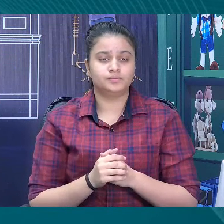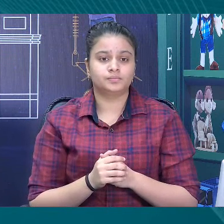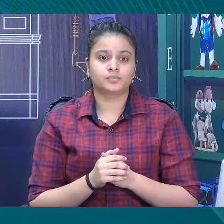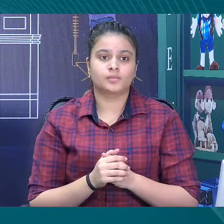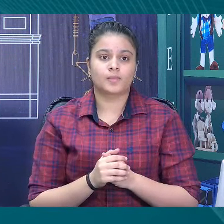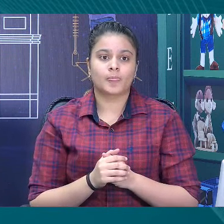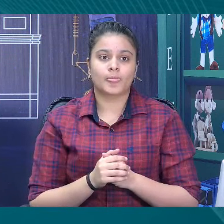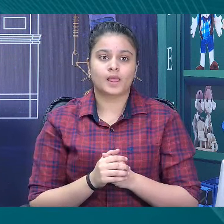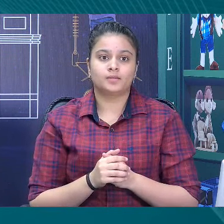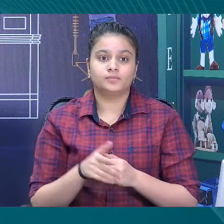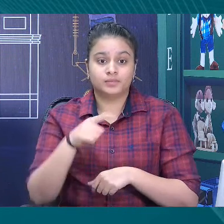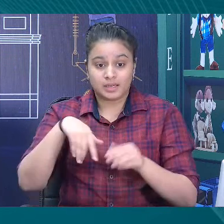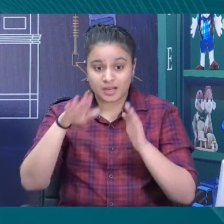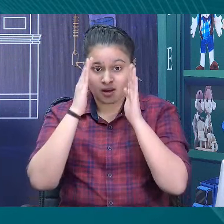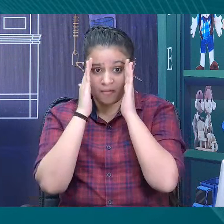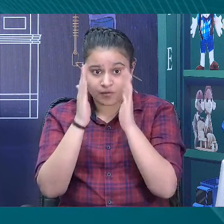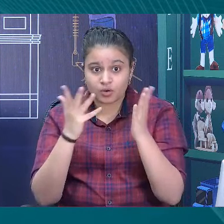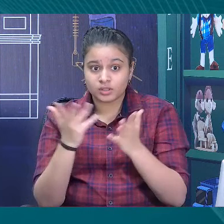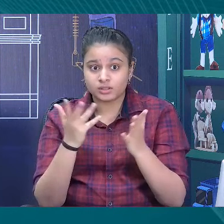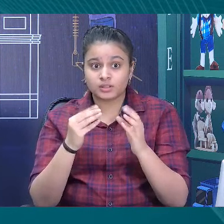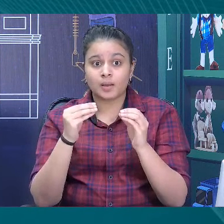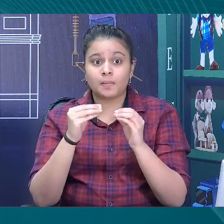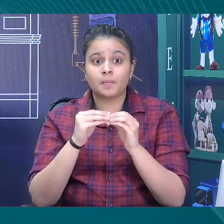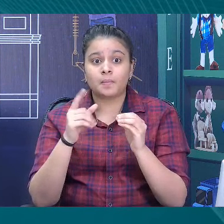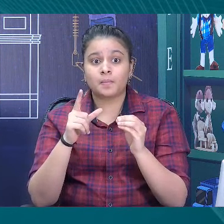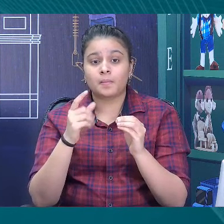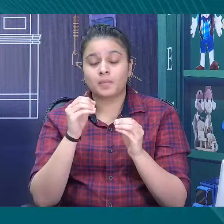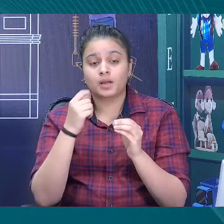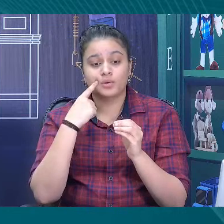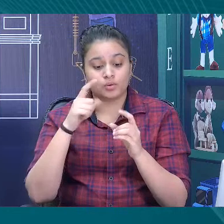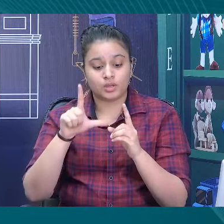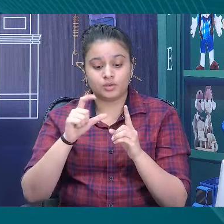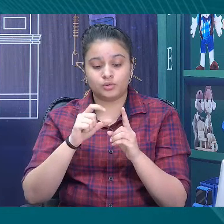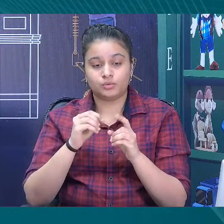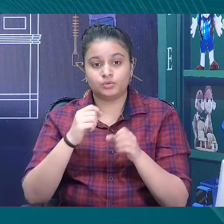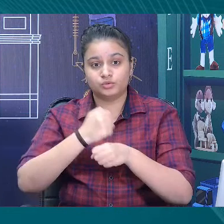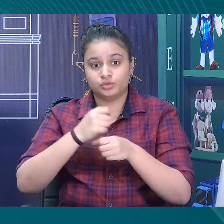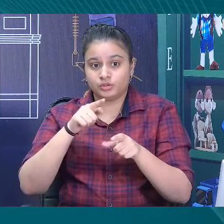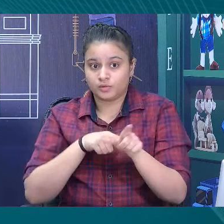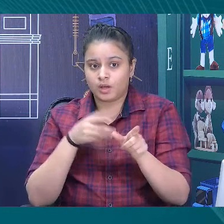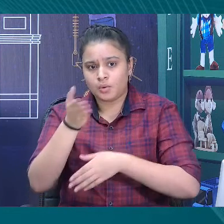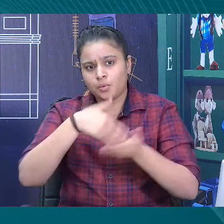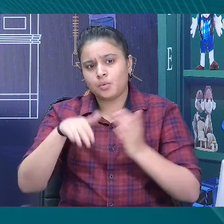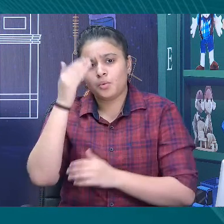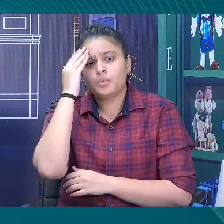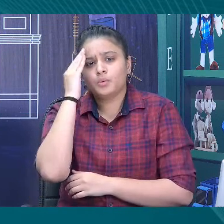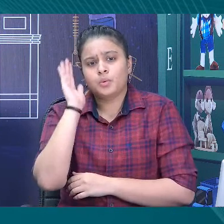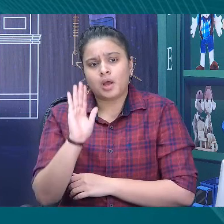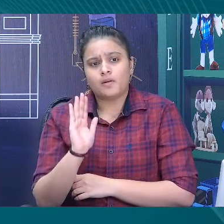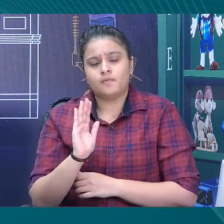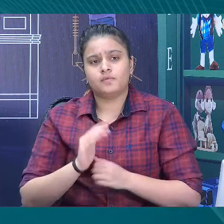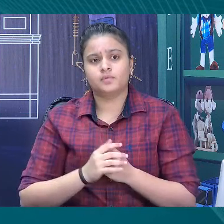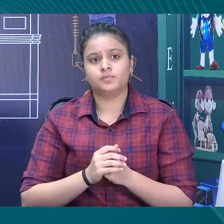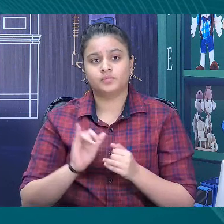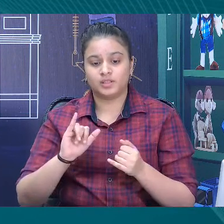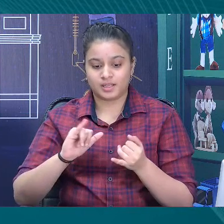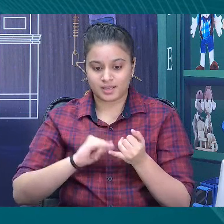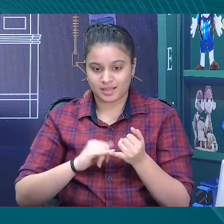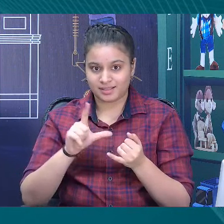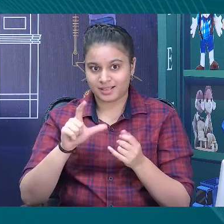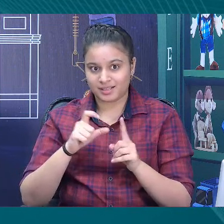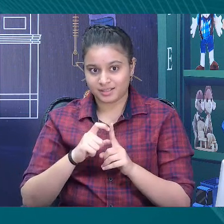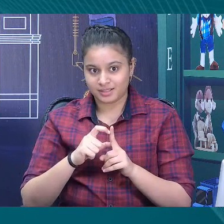just like to concentrate on the biology part. We know very well that SLD